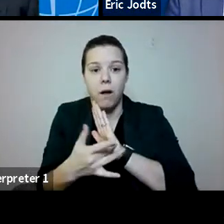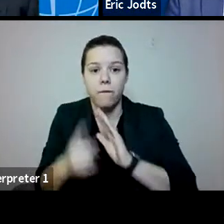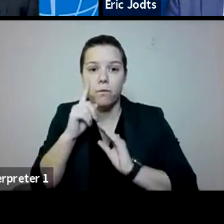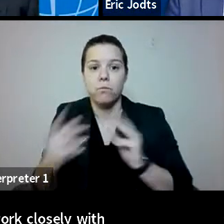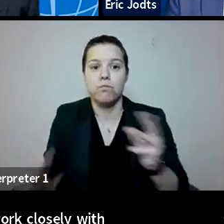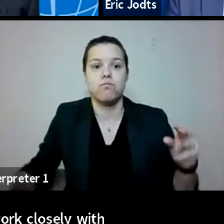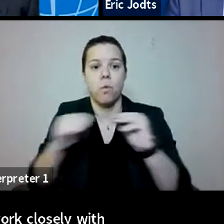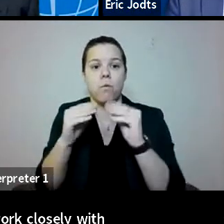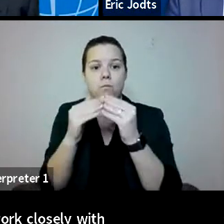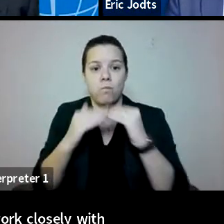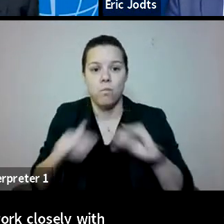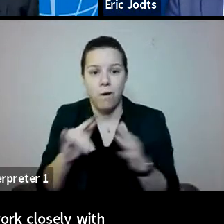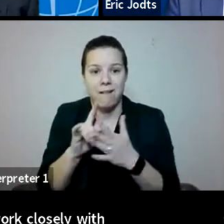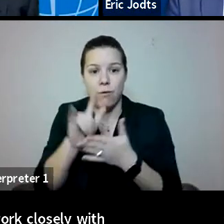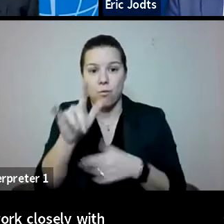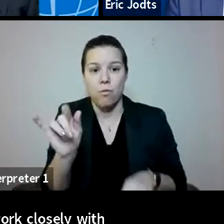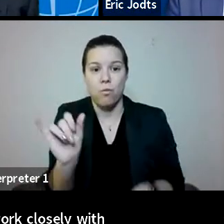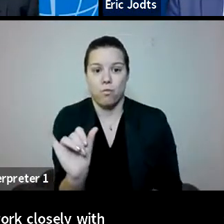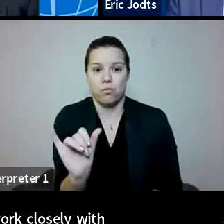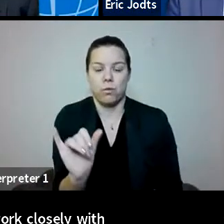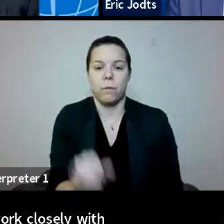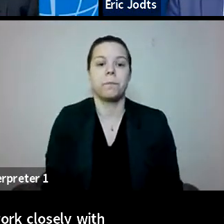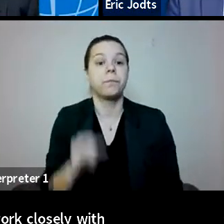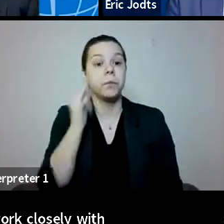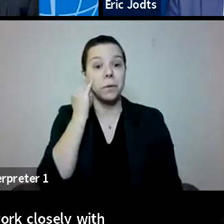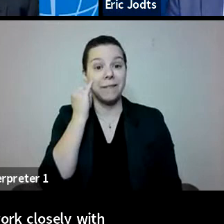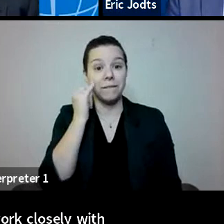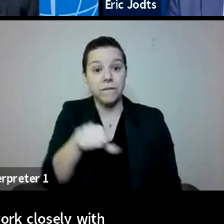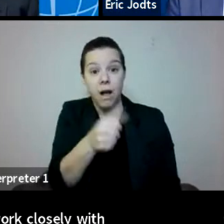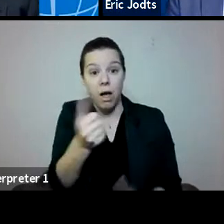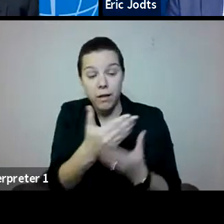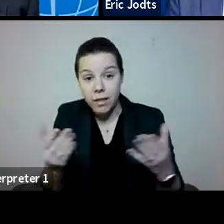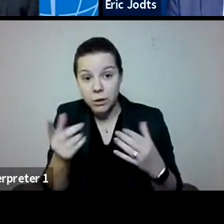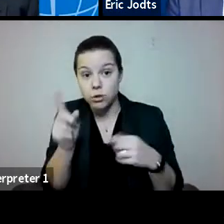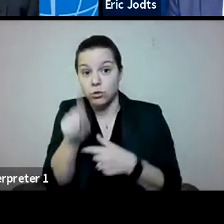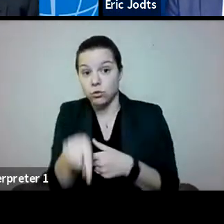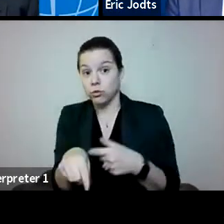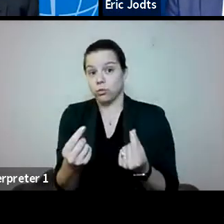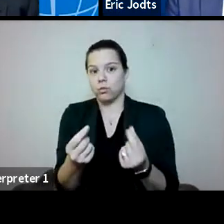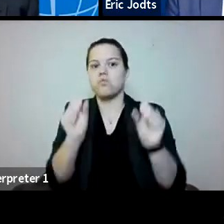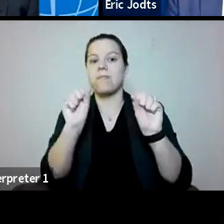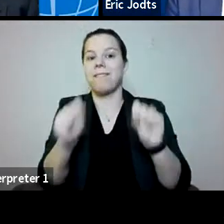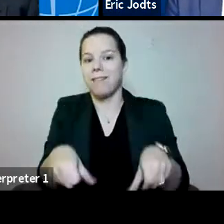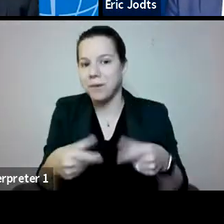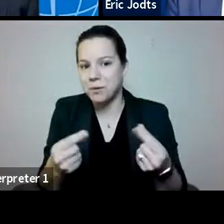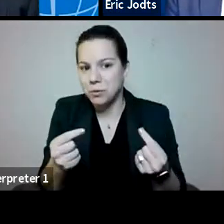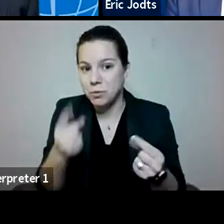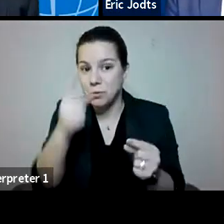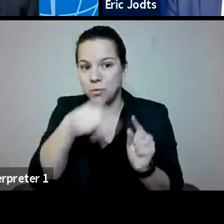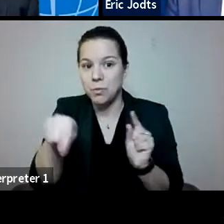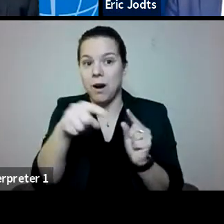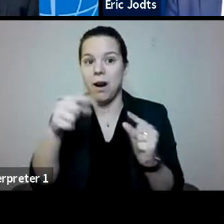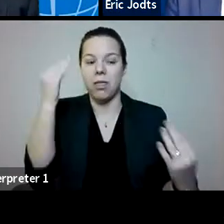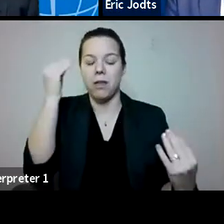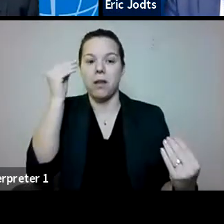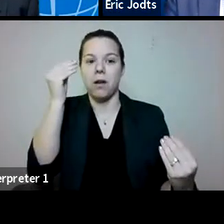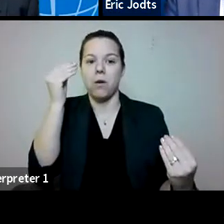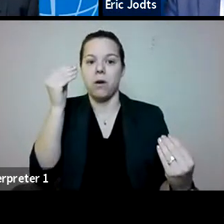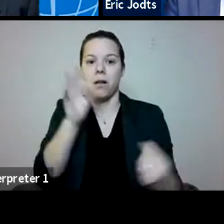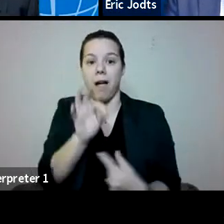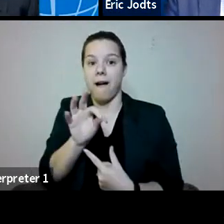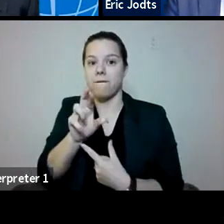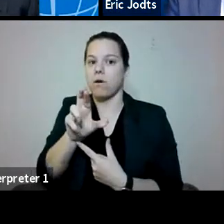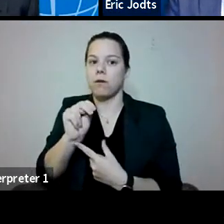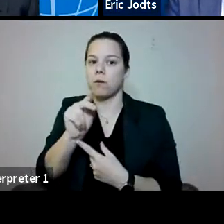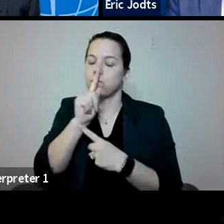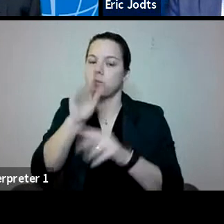well. So if there are other things that we should be doing or could be doing that people can think of, the FRN's a great